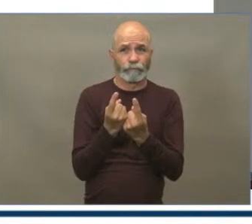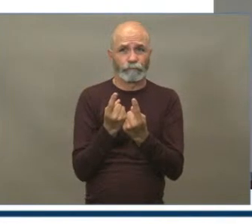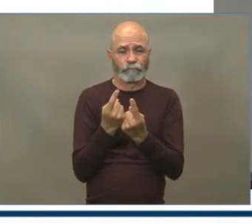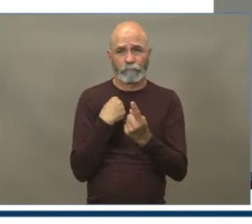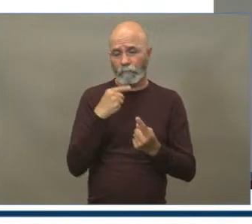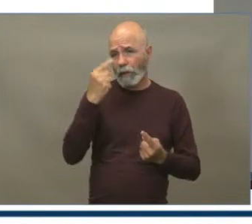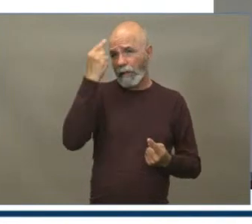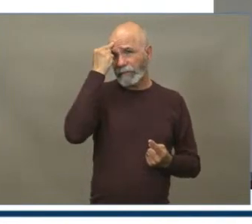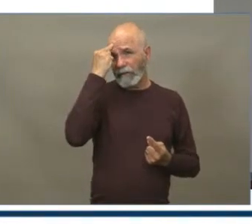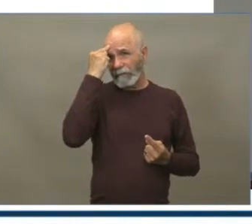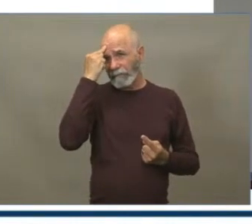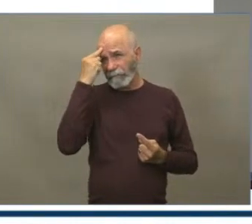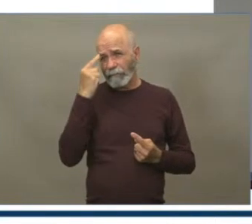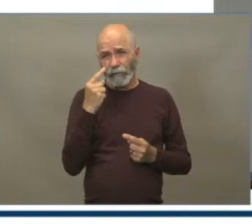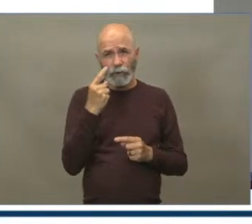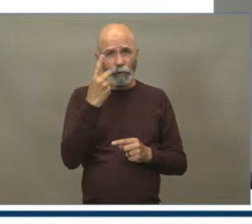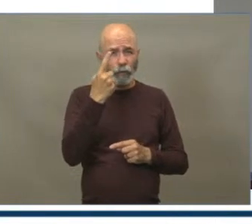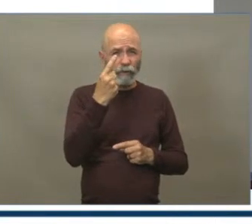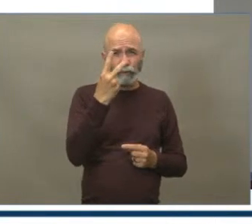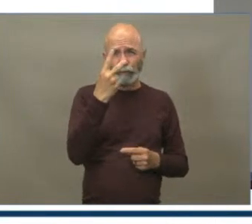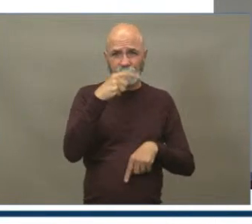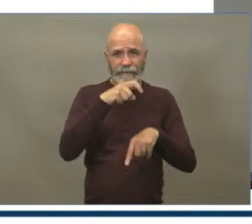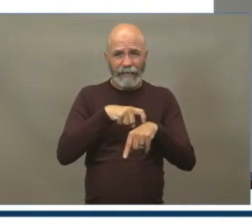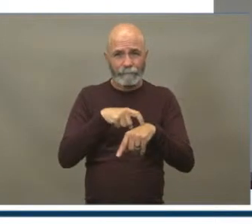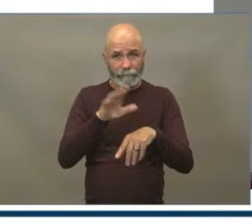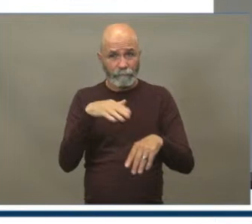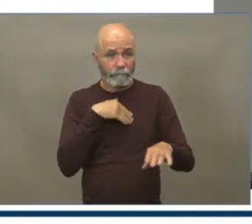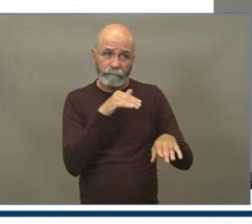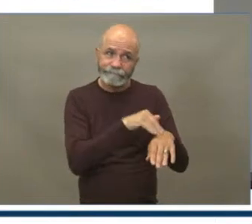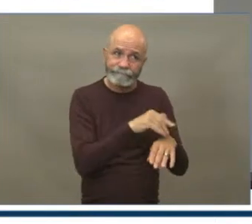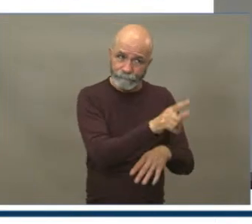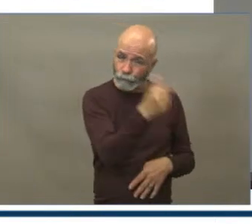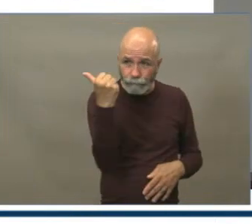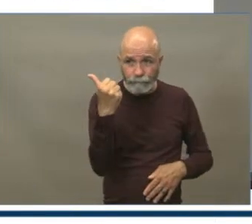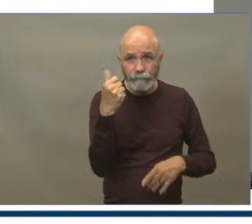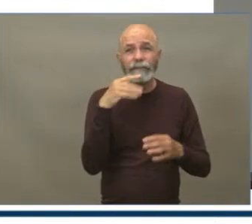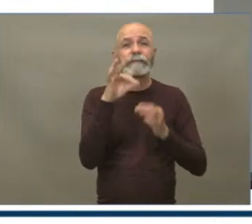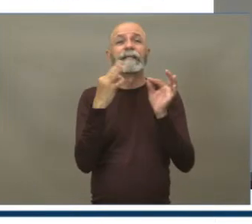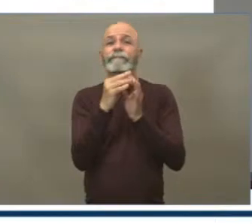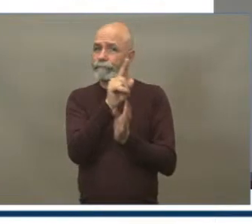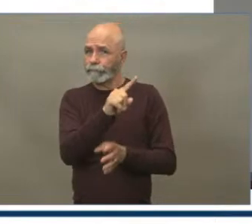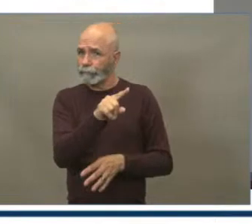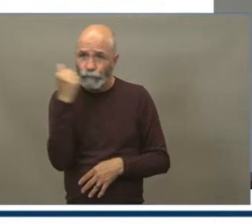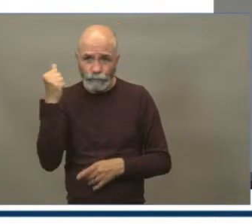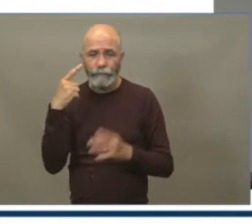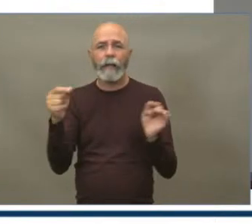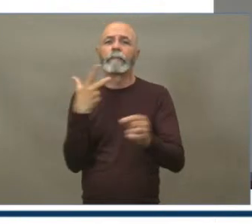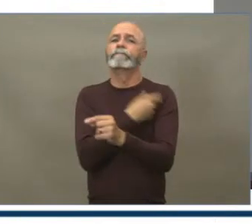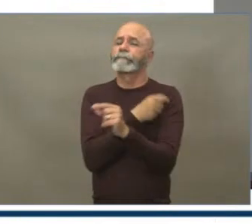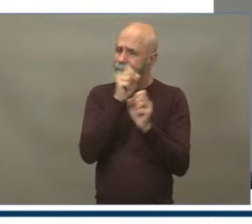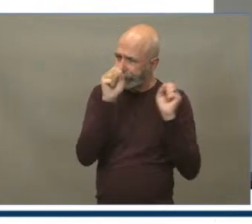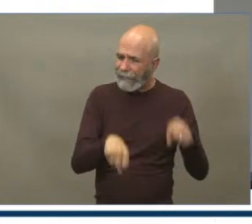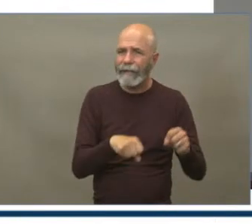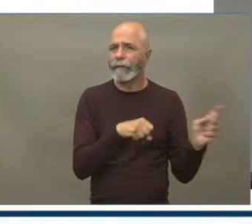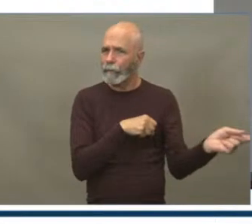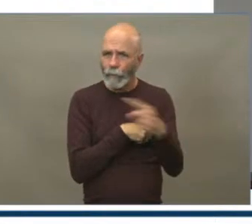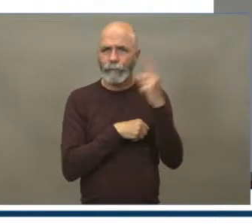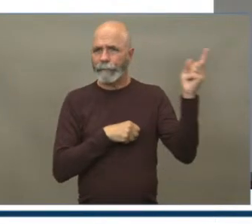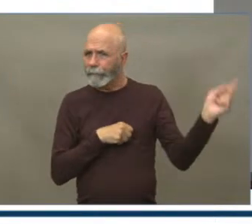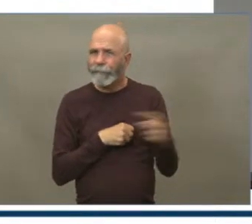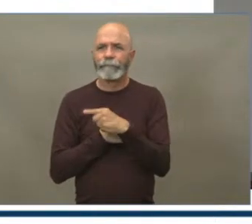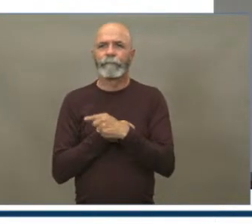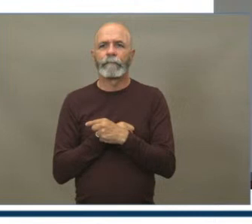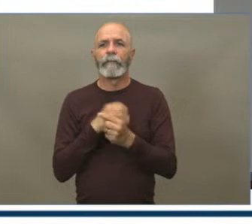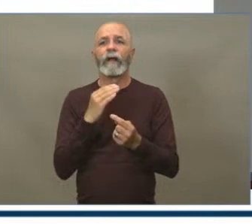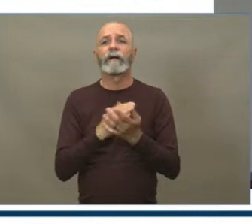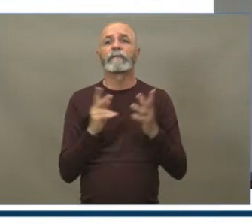that healthcare workers were reminded of their opportunity to get vaccinated. We still have some healthcare workers who, despite those,